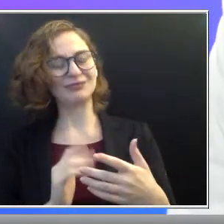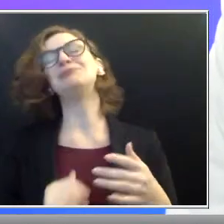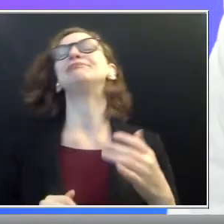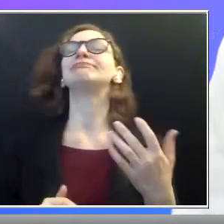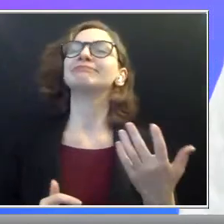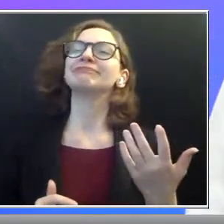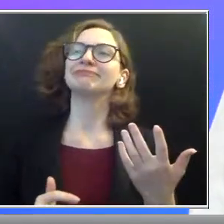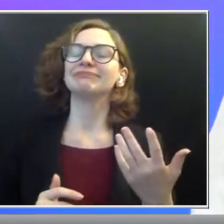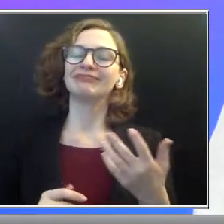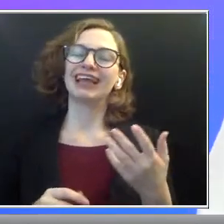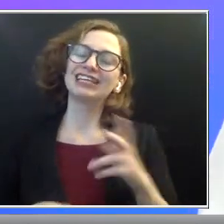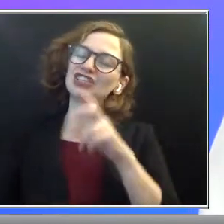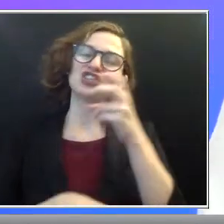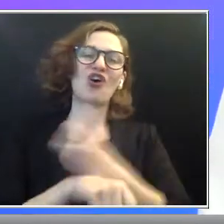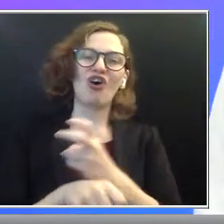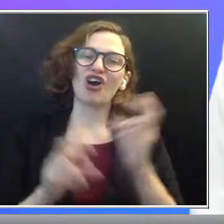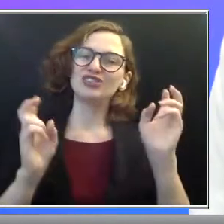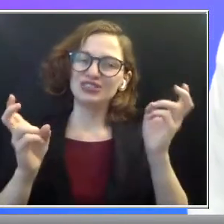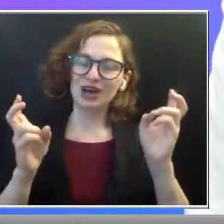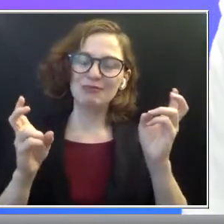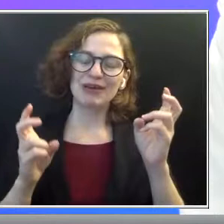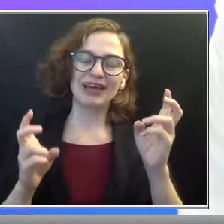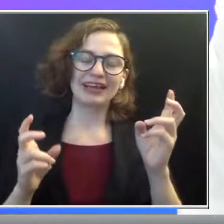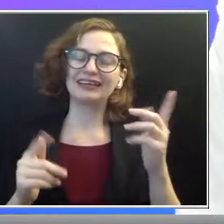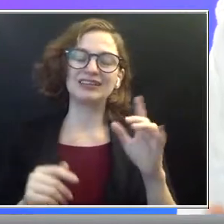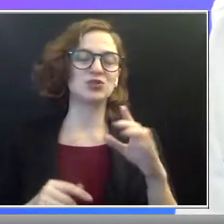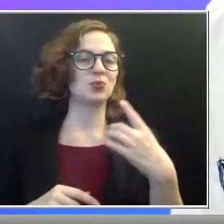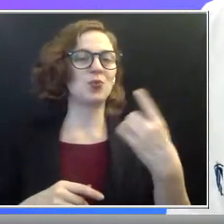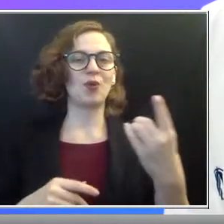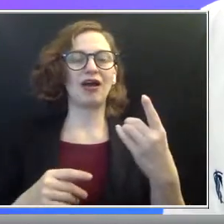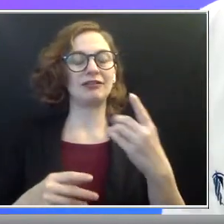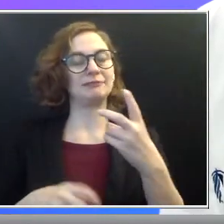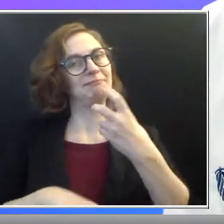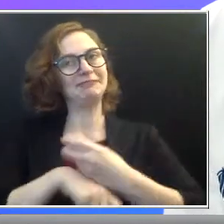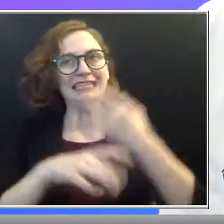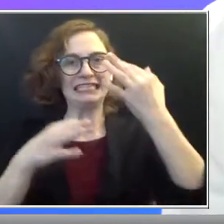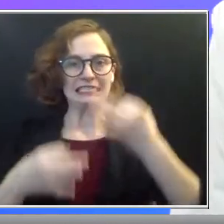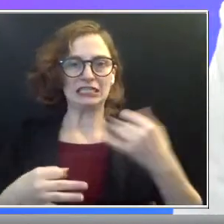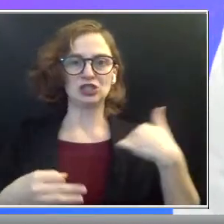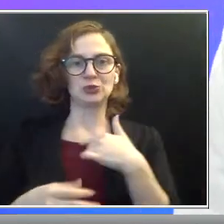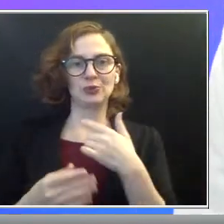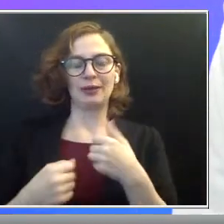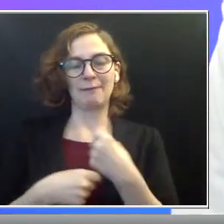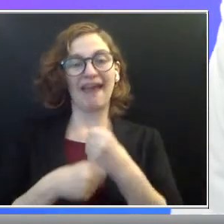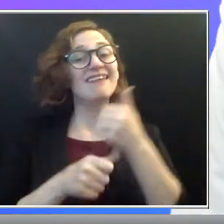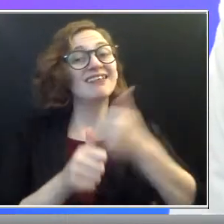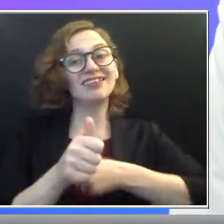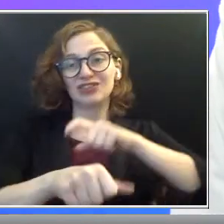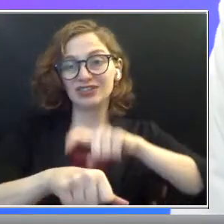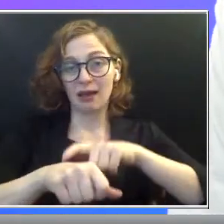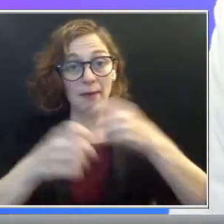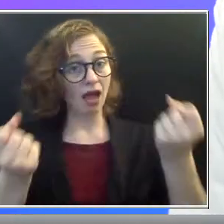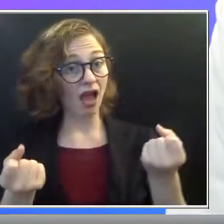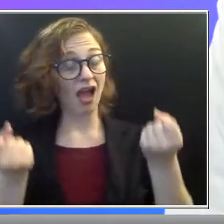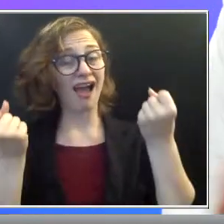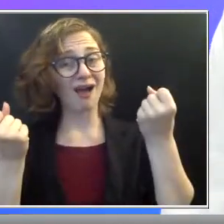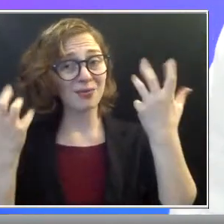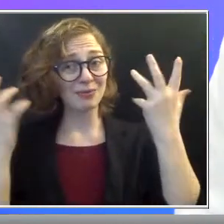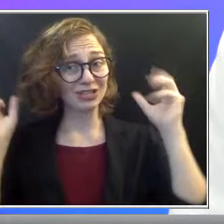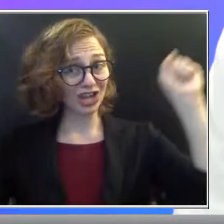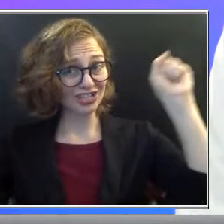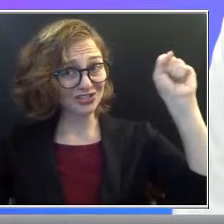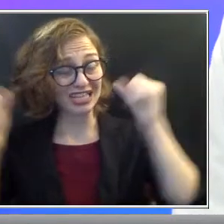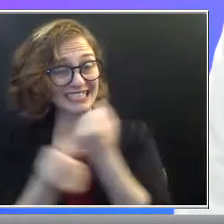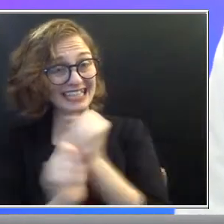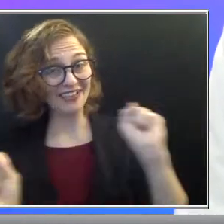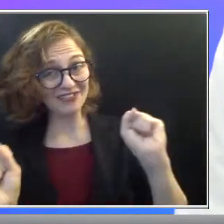decisions we always make when we talk with patients is how much exercise is safe and how much isn't. And obviously it worked out great for you. And the bottom line